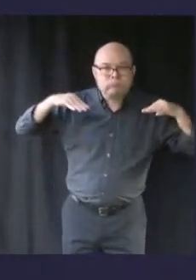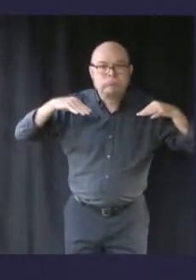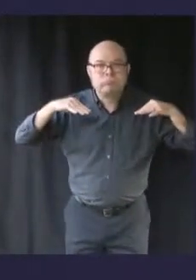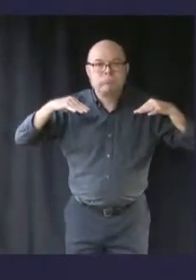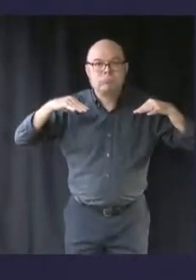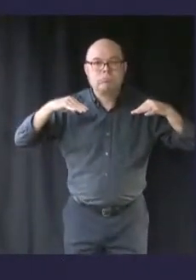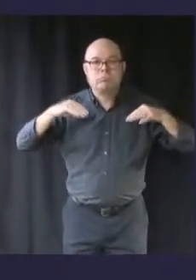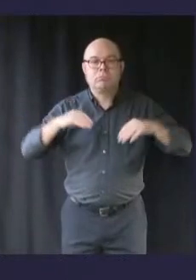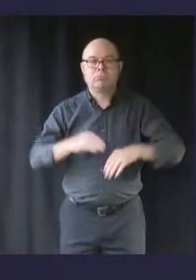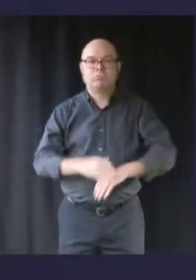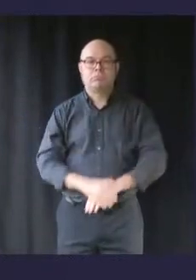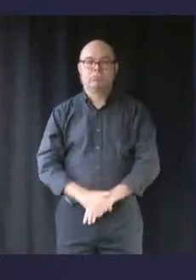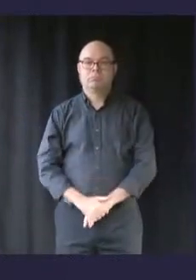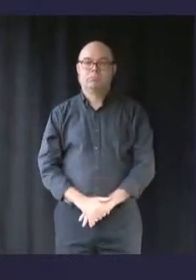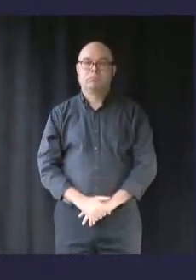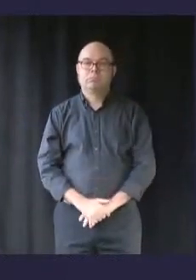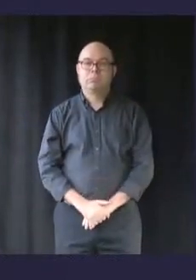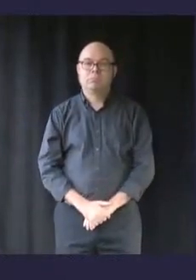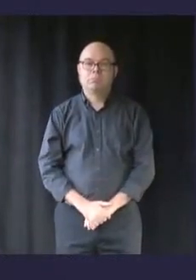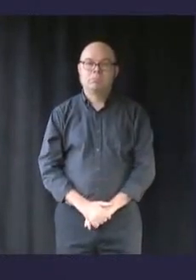In December,